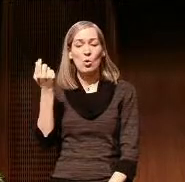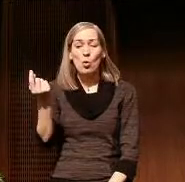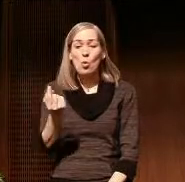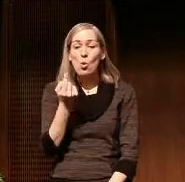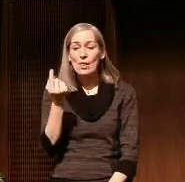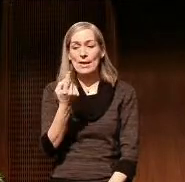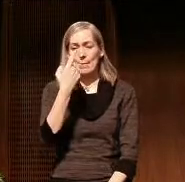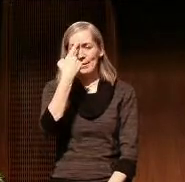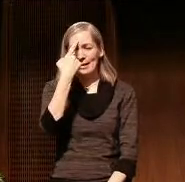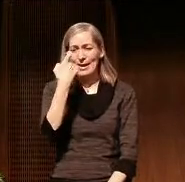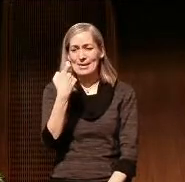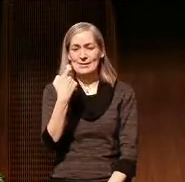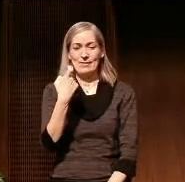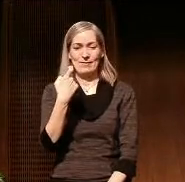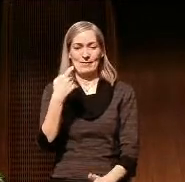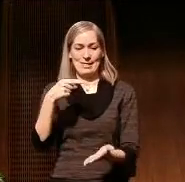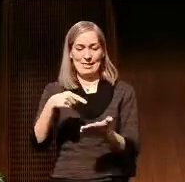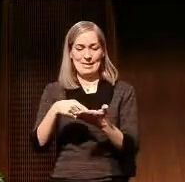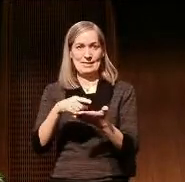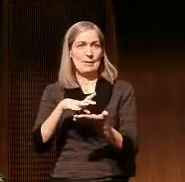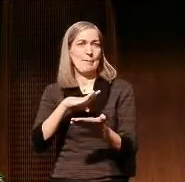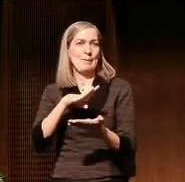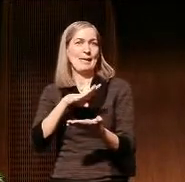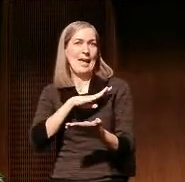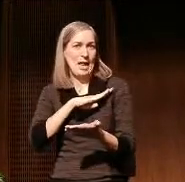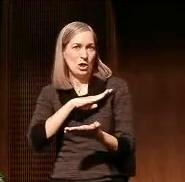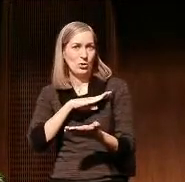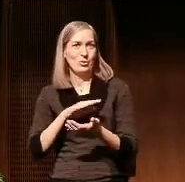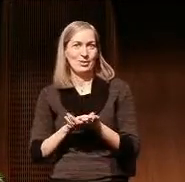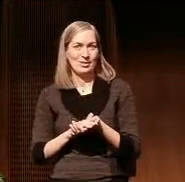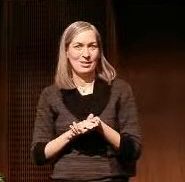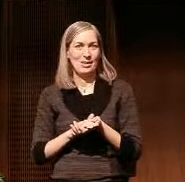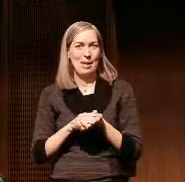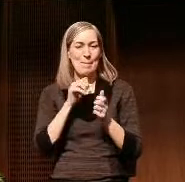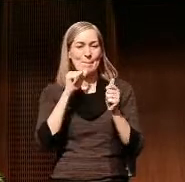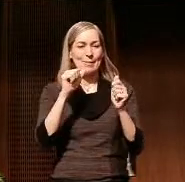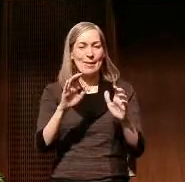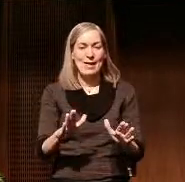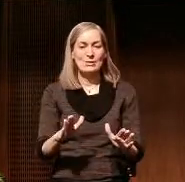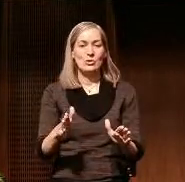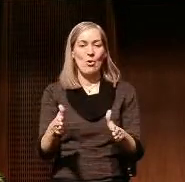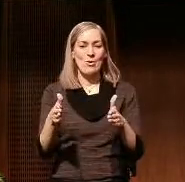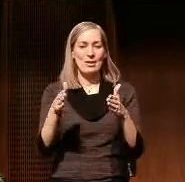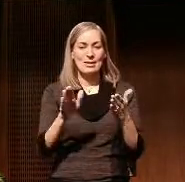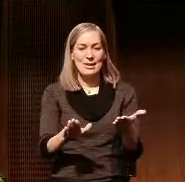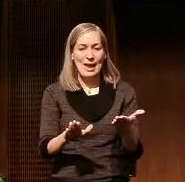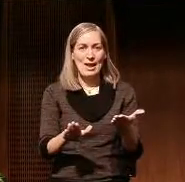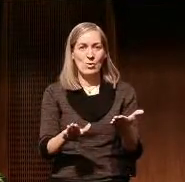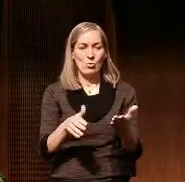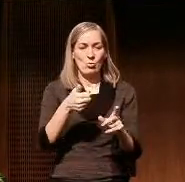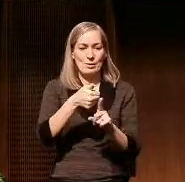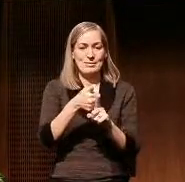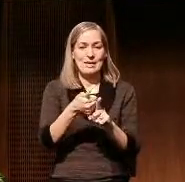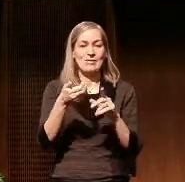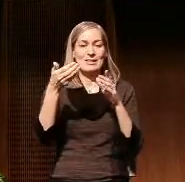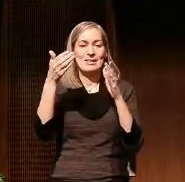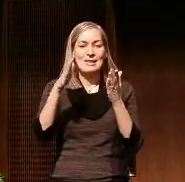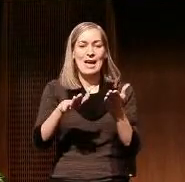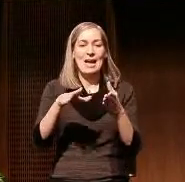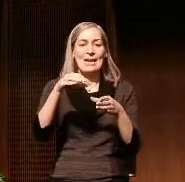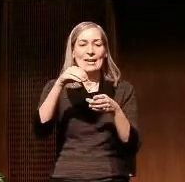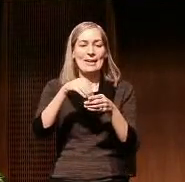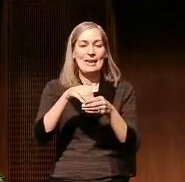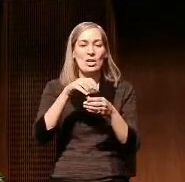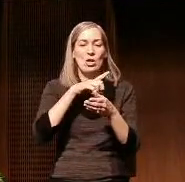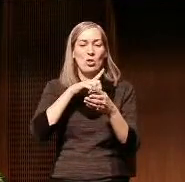Only because of this beatitude, blessed are the dead who die in the Lord from now